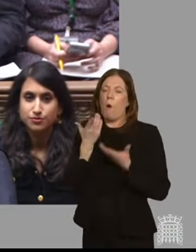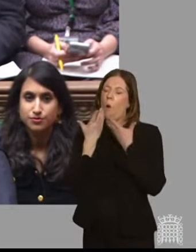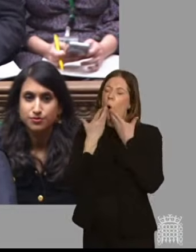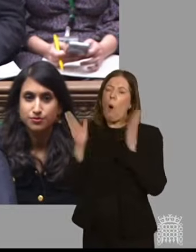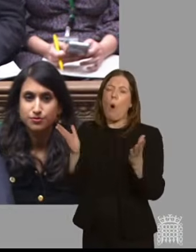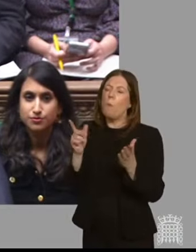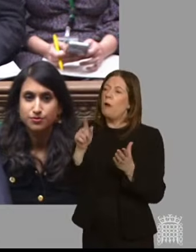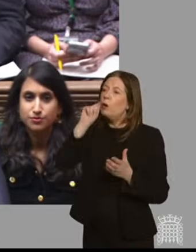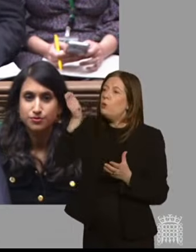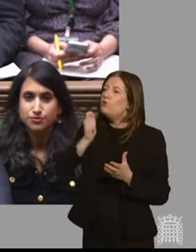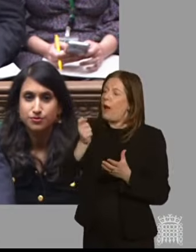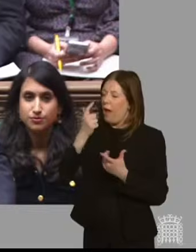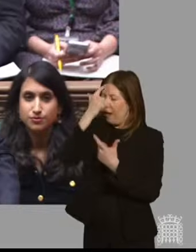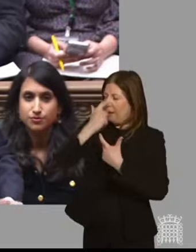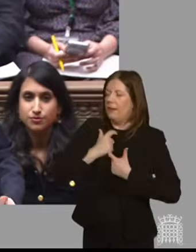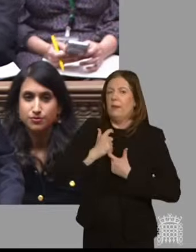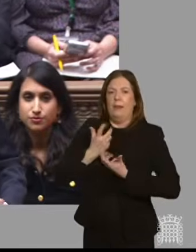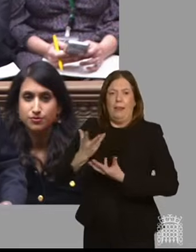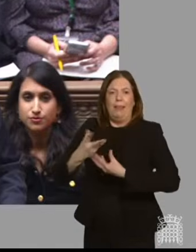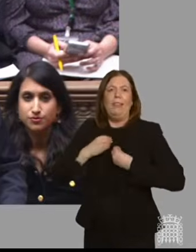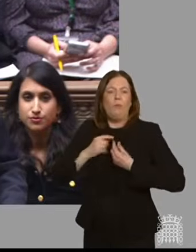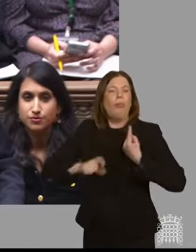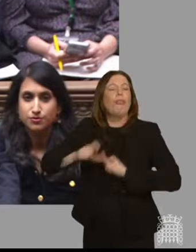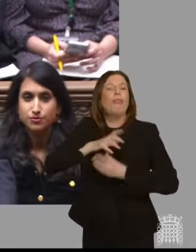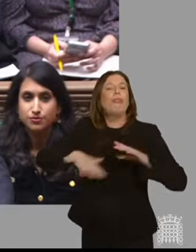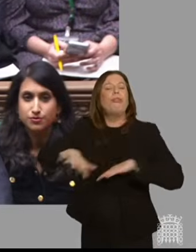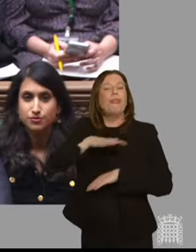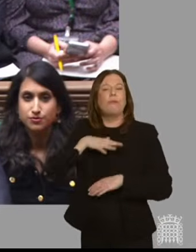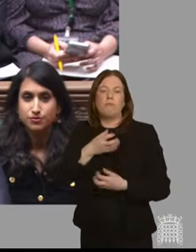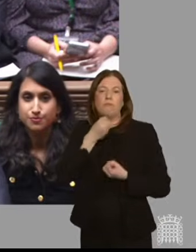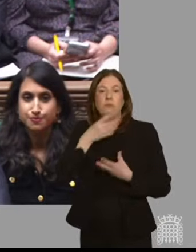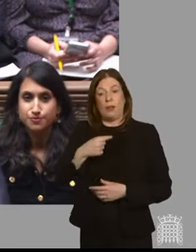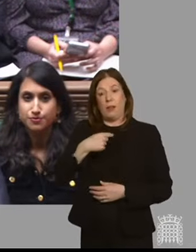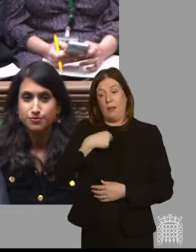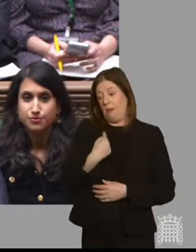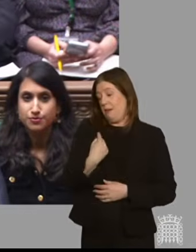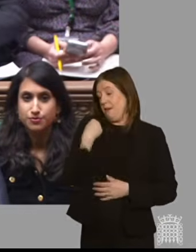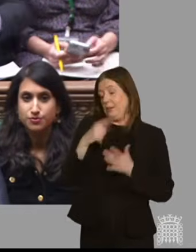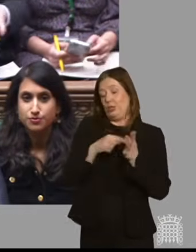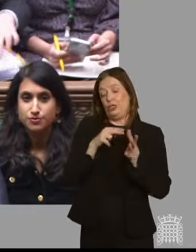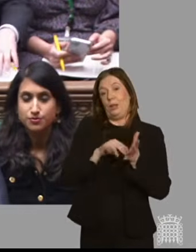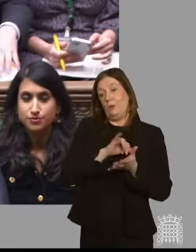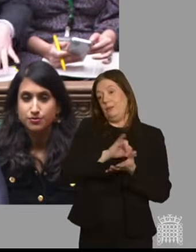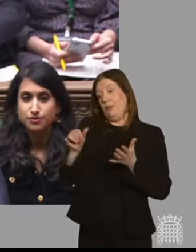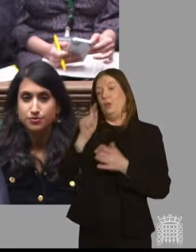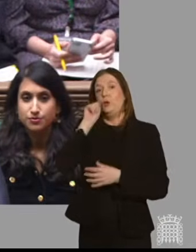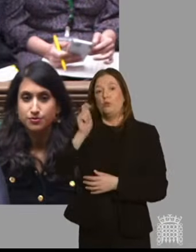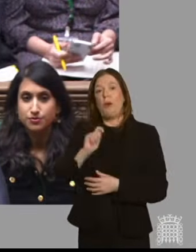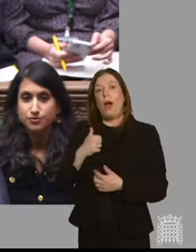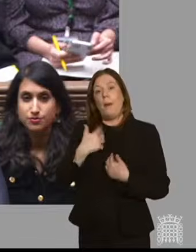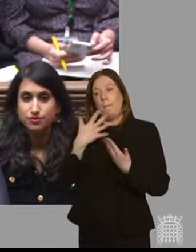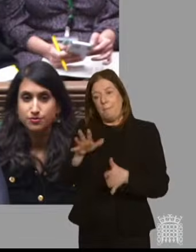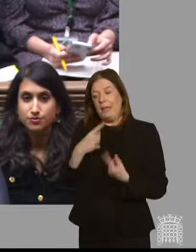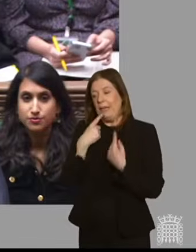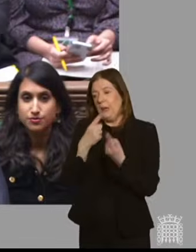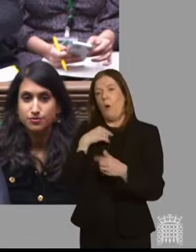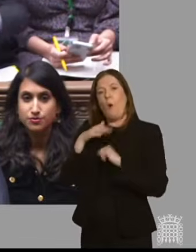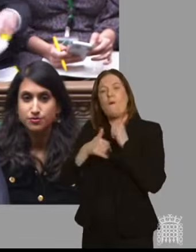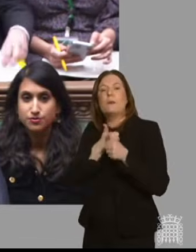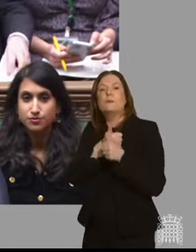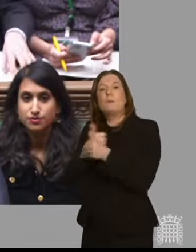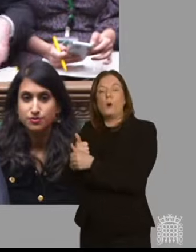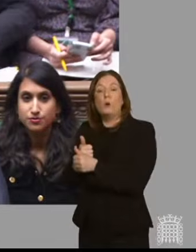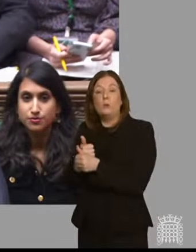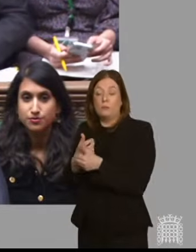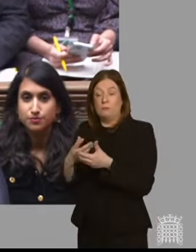During my visit to Ukraine in January, I announced a major new package of support, including £2.5 billion of military assistance.